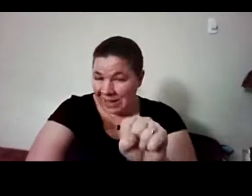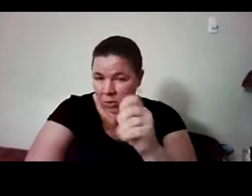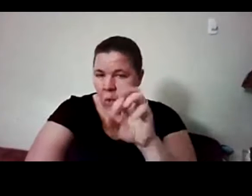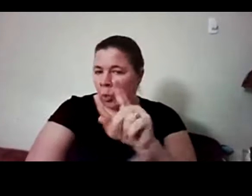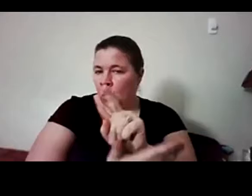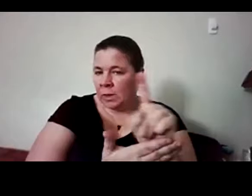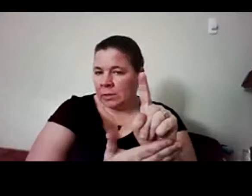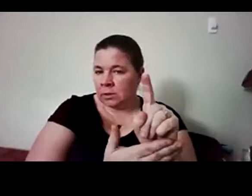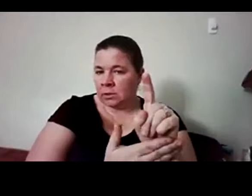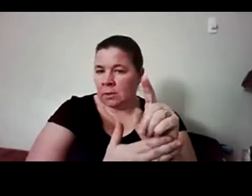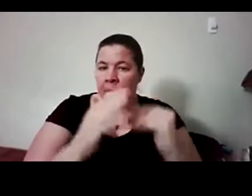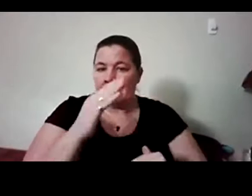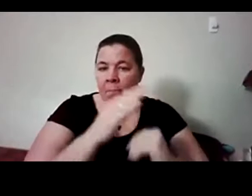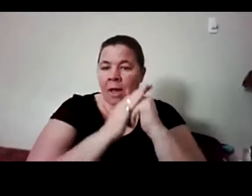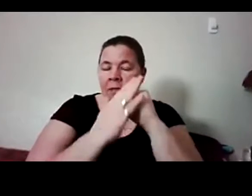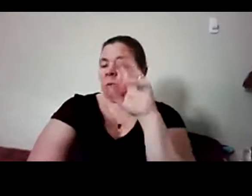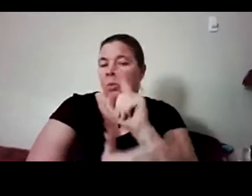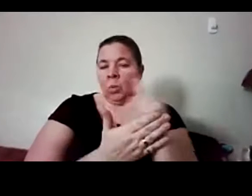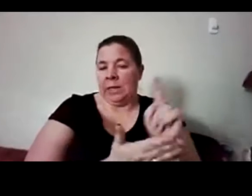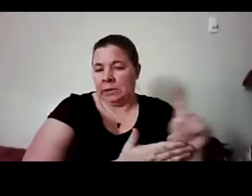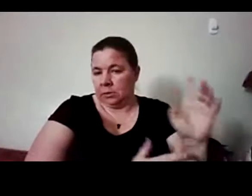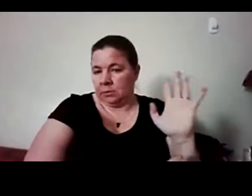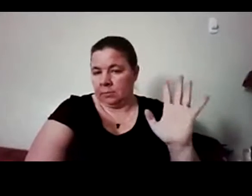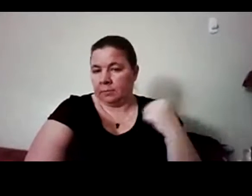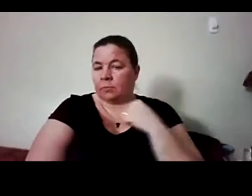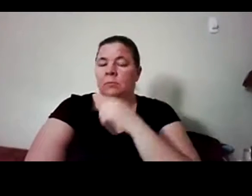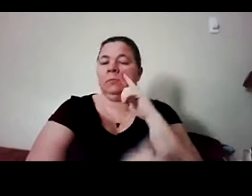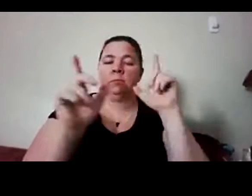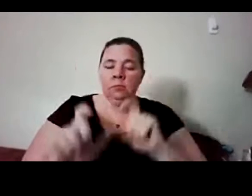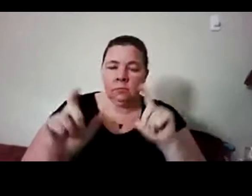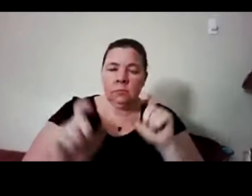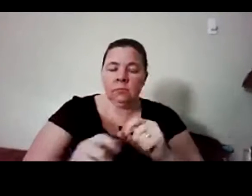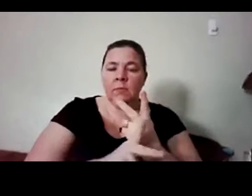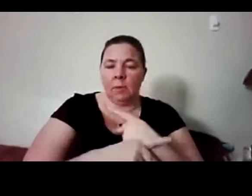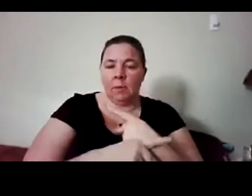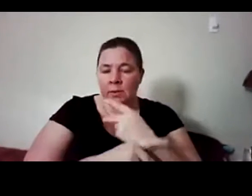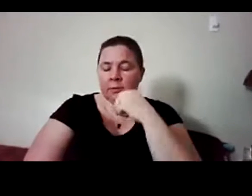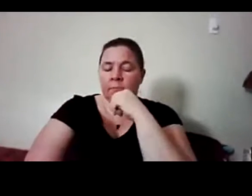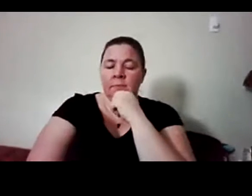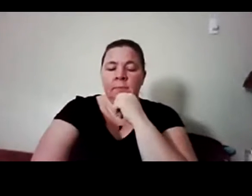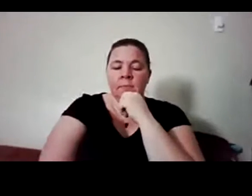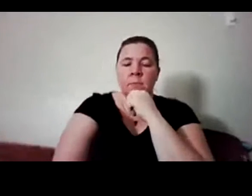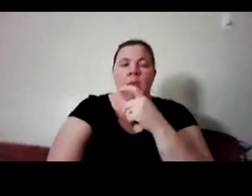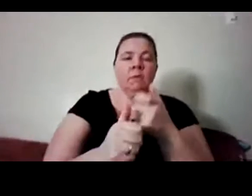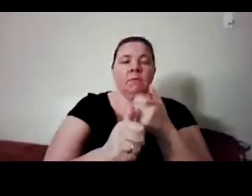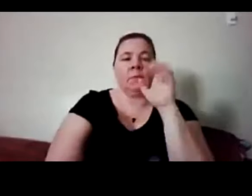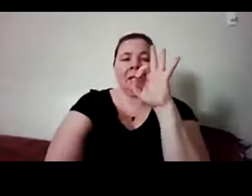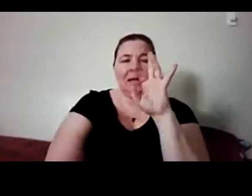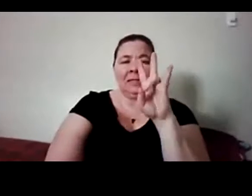weeks, maximum weeks. We will be testing our products. Price will go up from $97 to